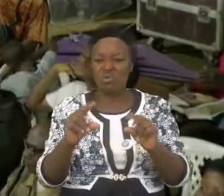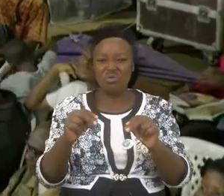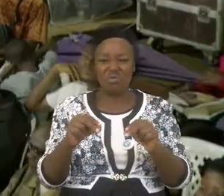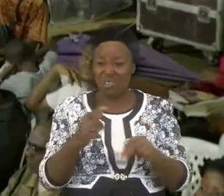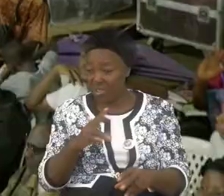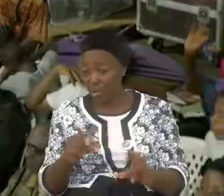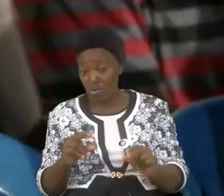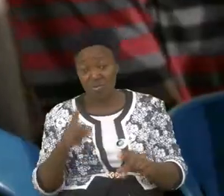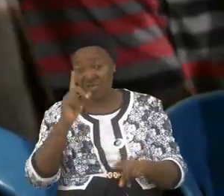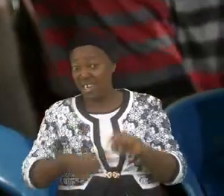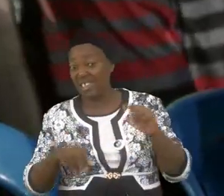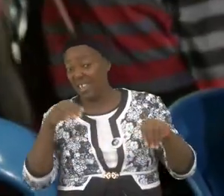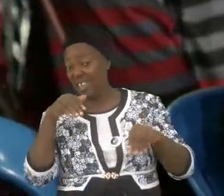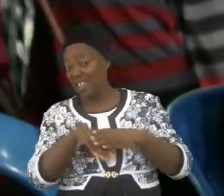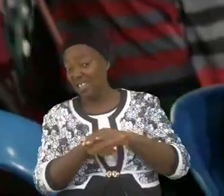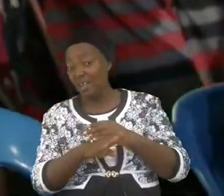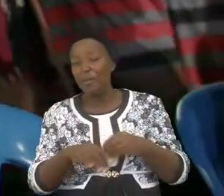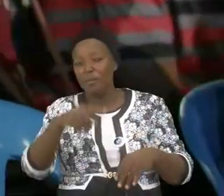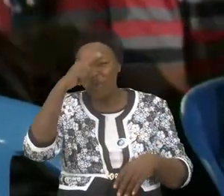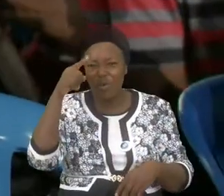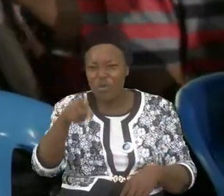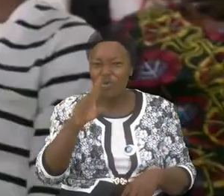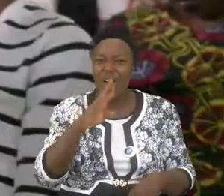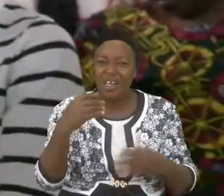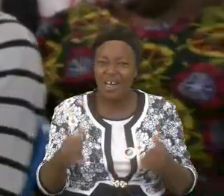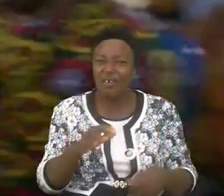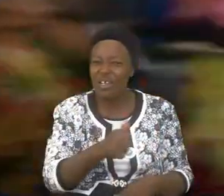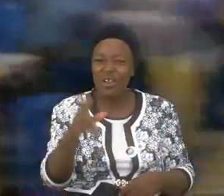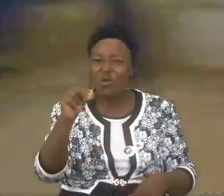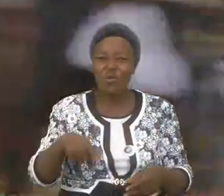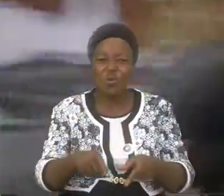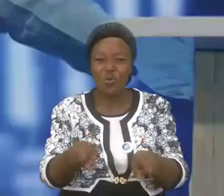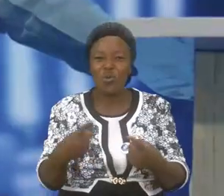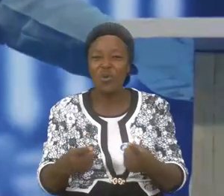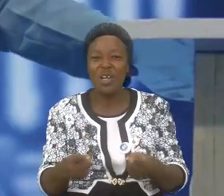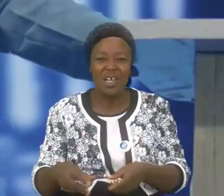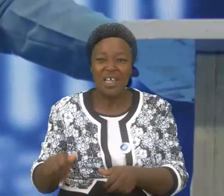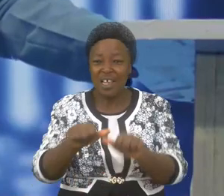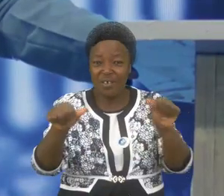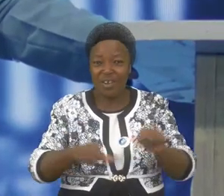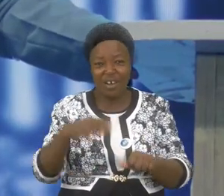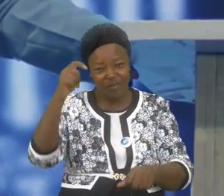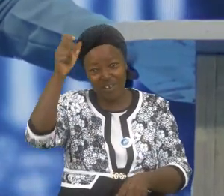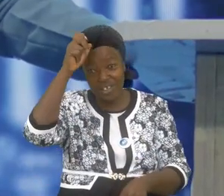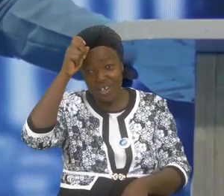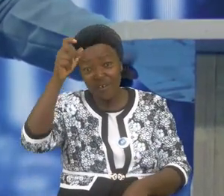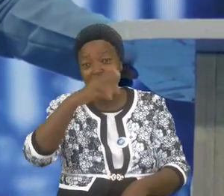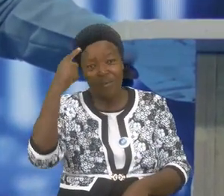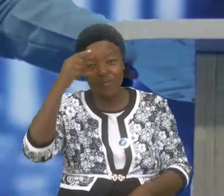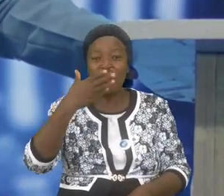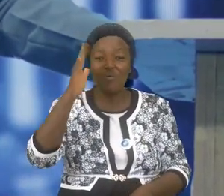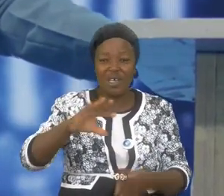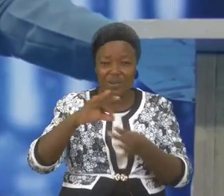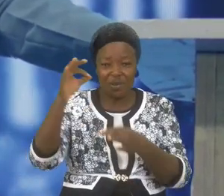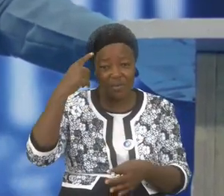area for demons, for evil spirit, for evil power. You are raised up and